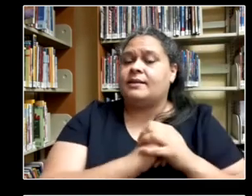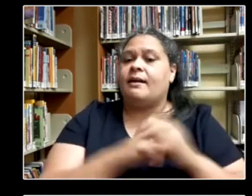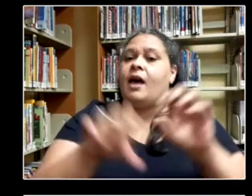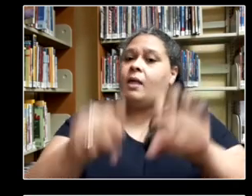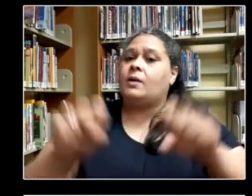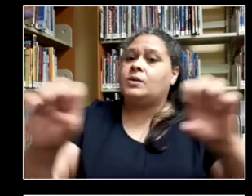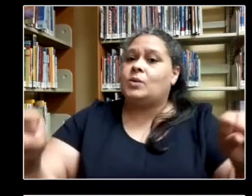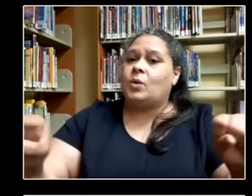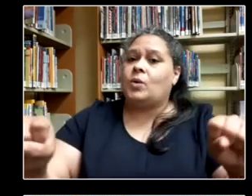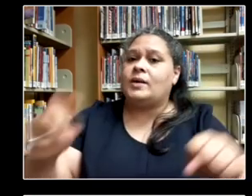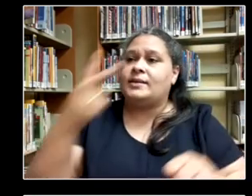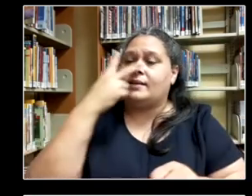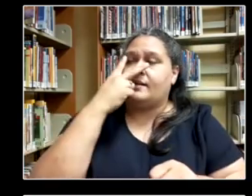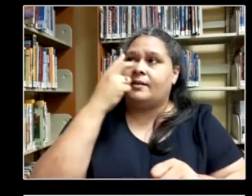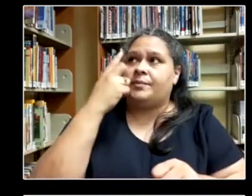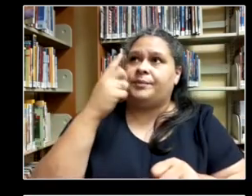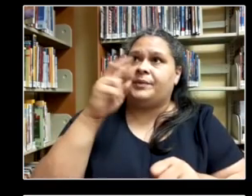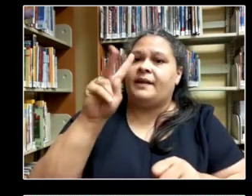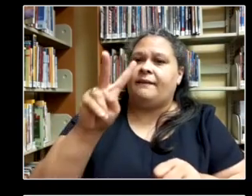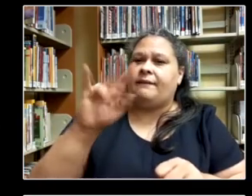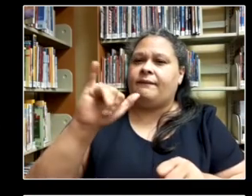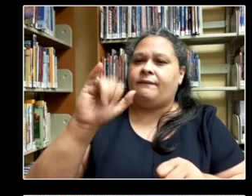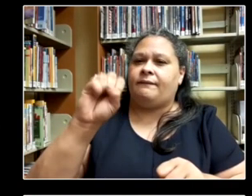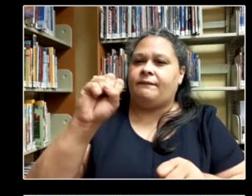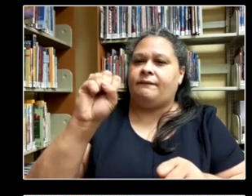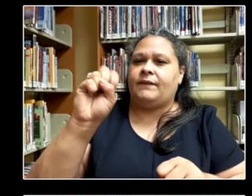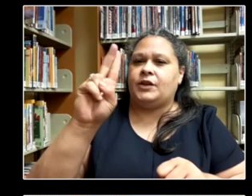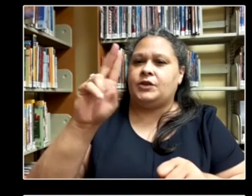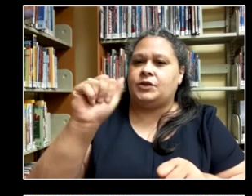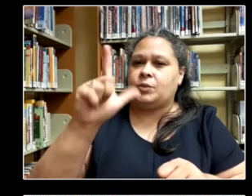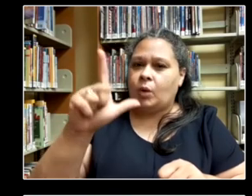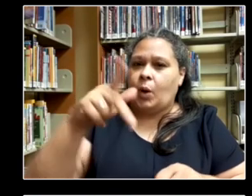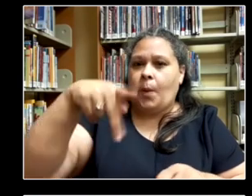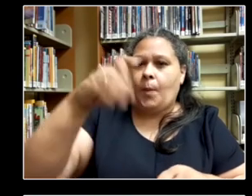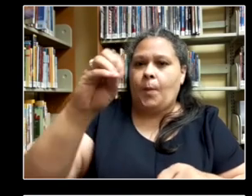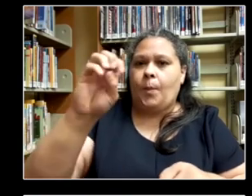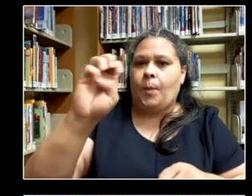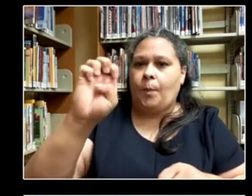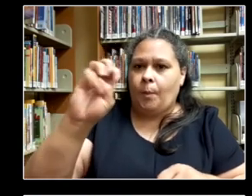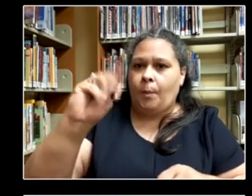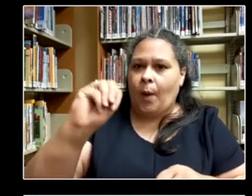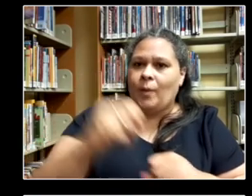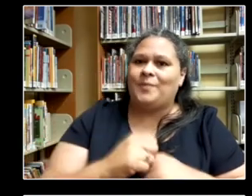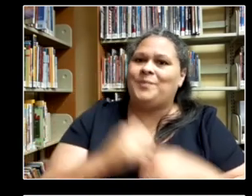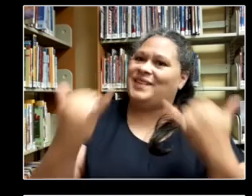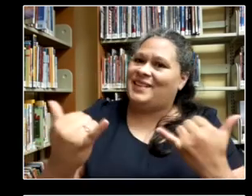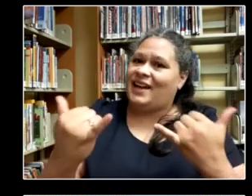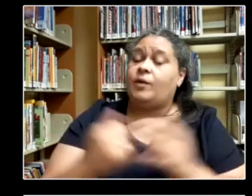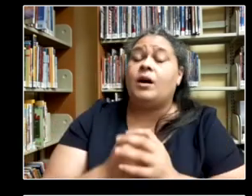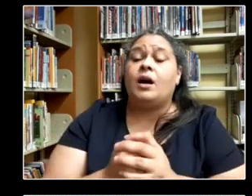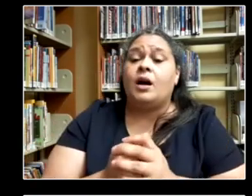visual poem exploring Chinese culture. Now, I invite you to check out our